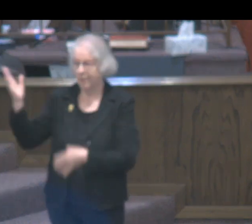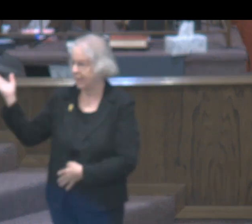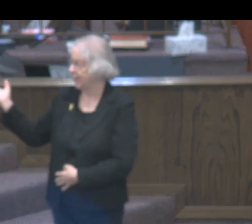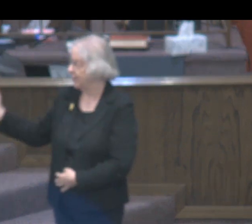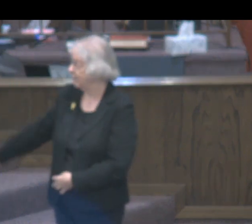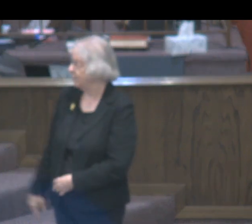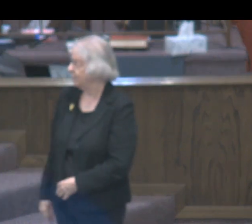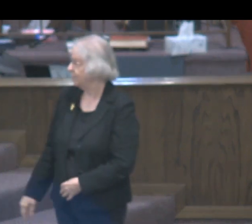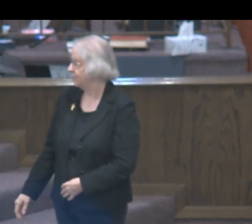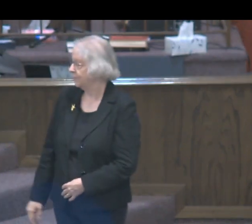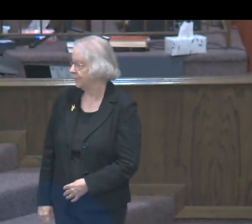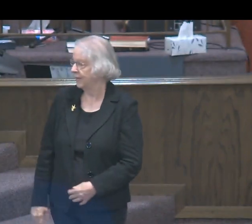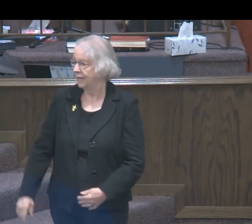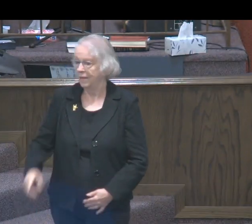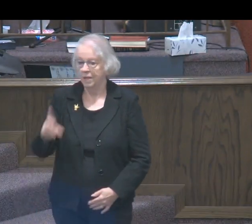Did you pay attention